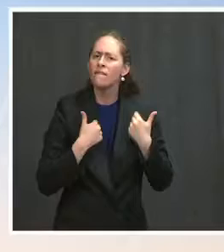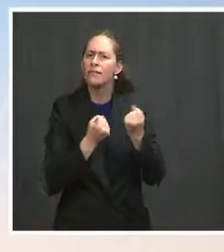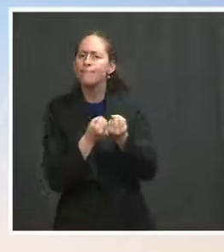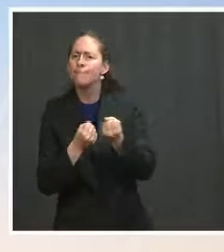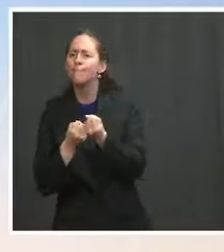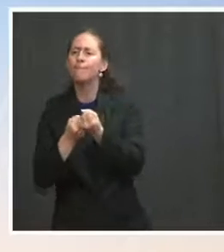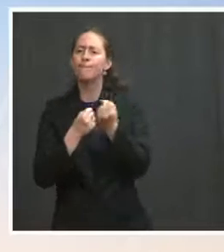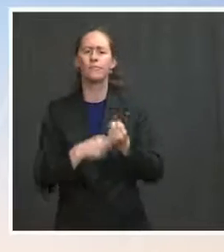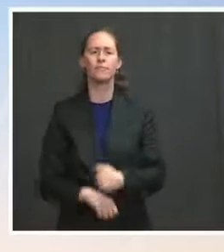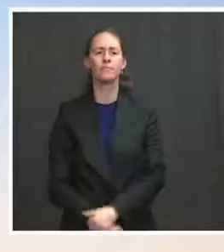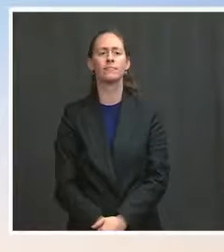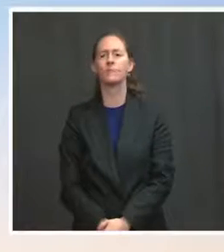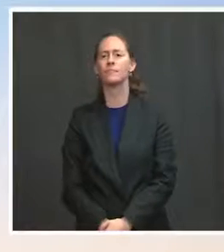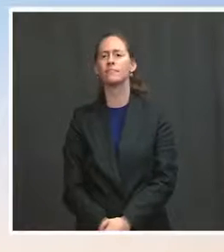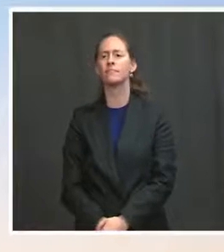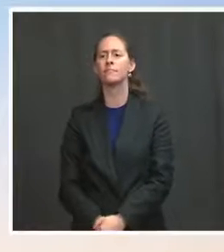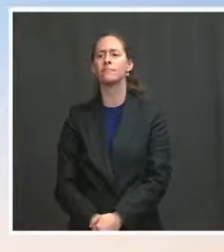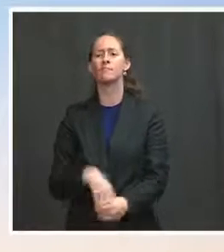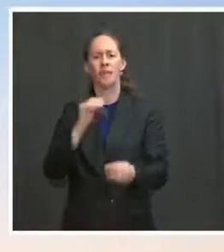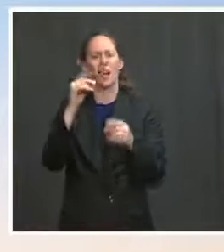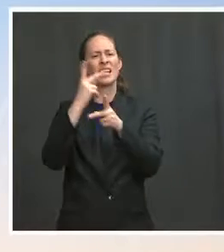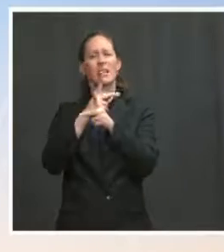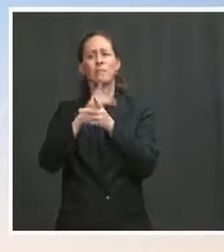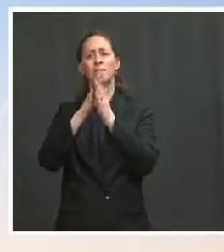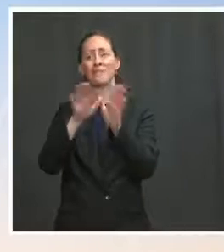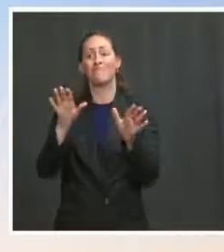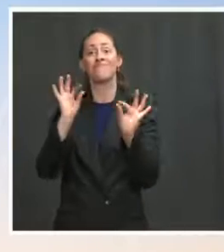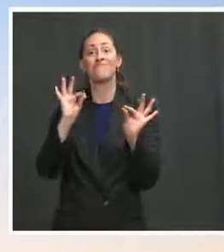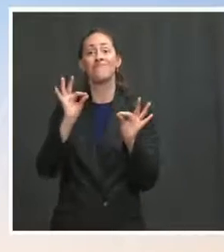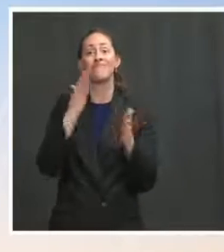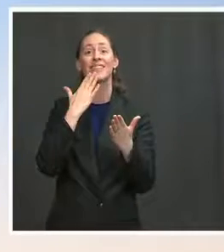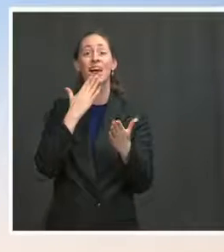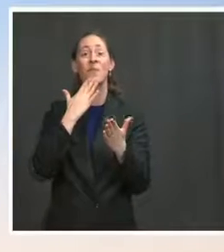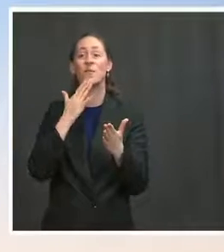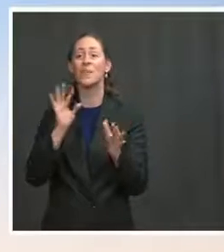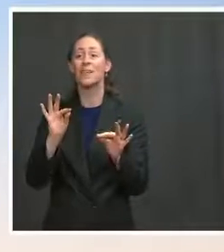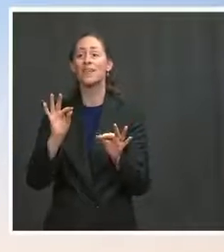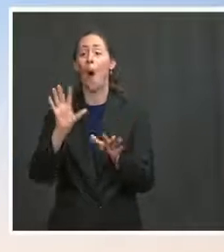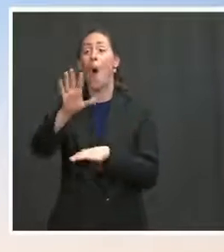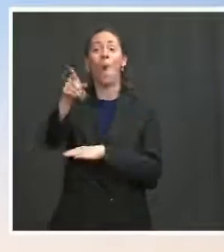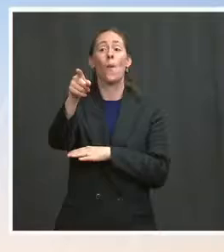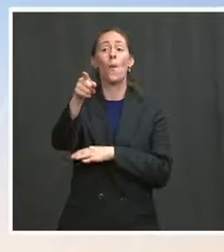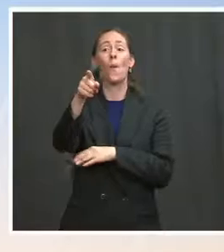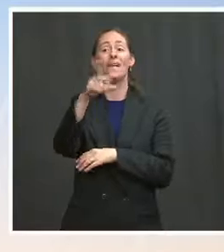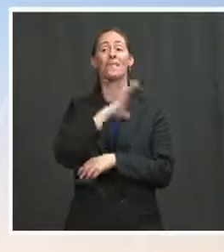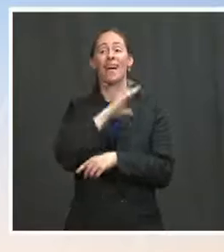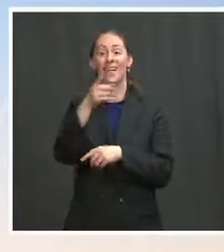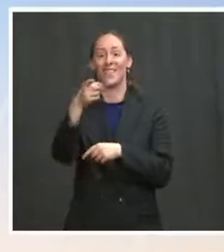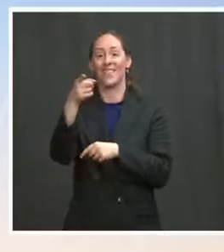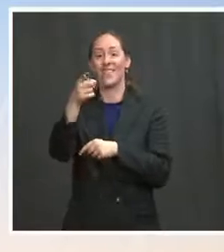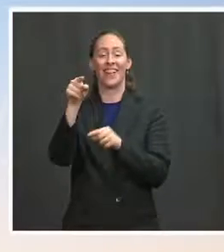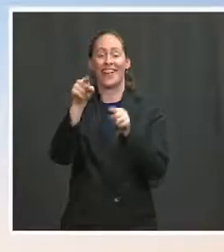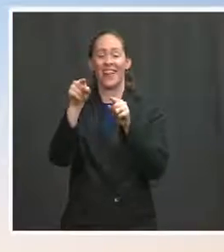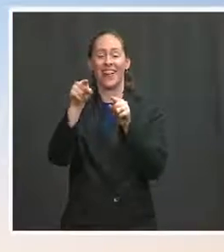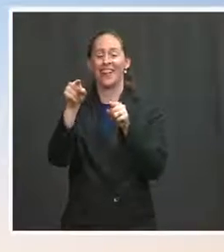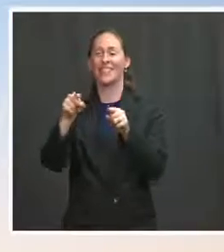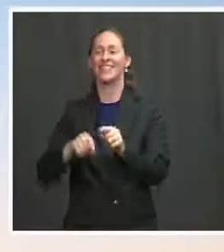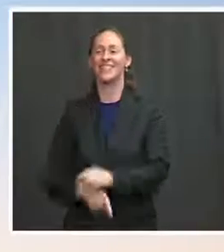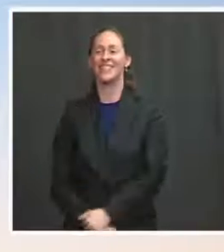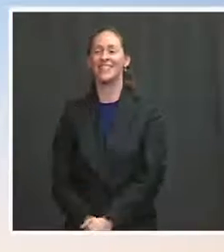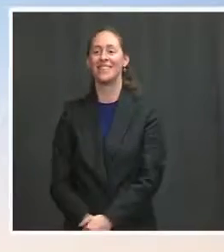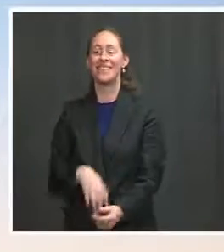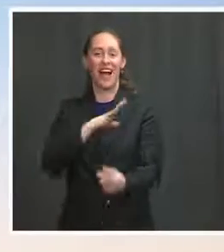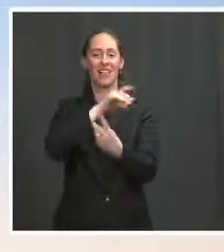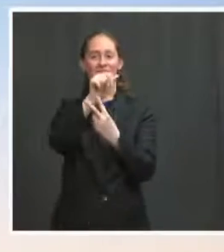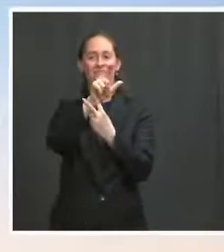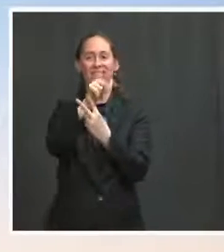of peace. Thank you guys. I'm sorry, you've got to gather. Oh, I'm sorry, Chris. And then I want to go to Amna because it's her first time too. So okay. All right, Good.